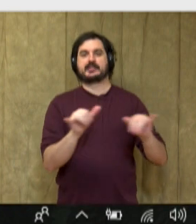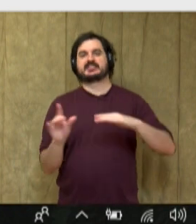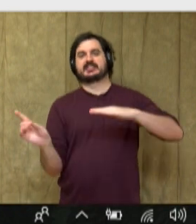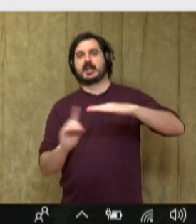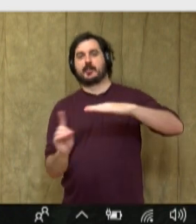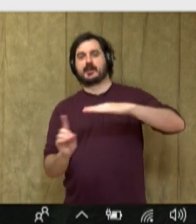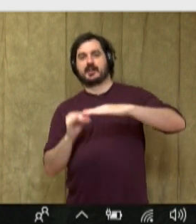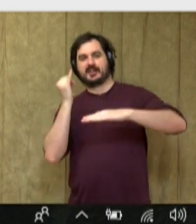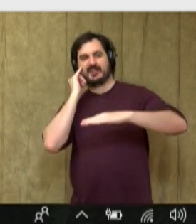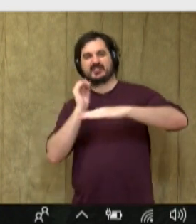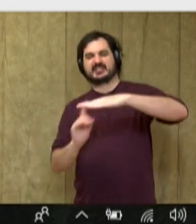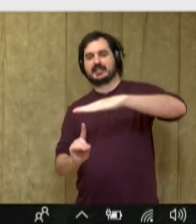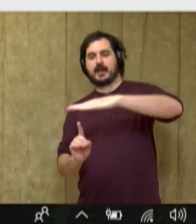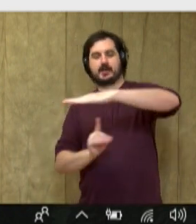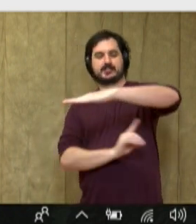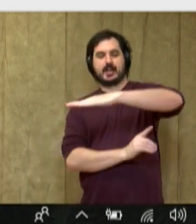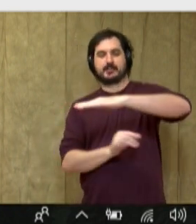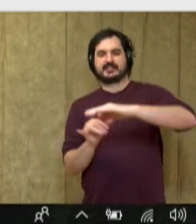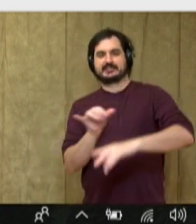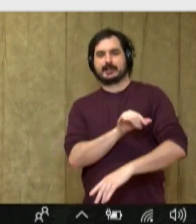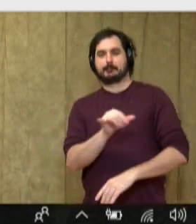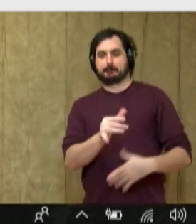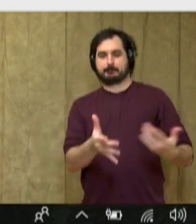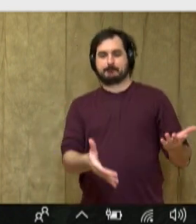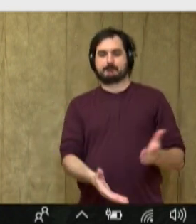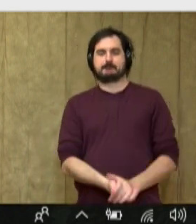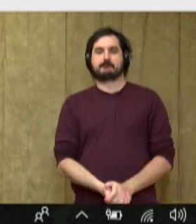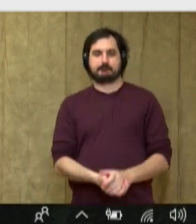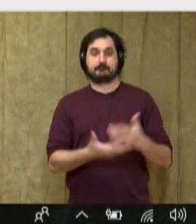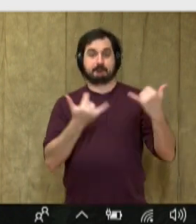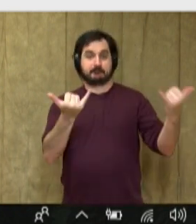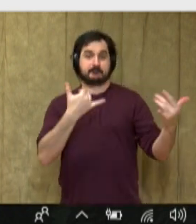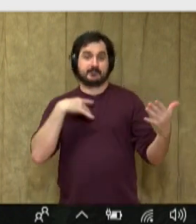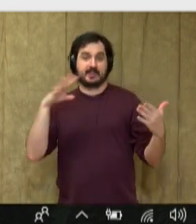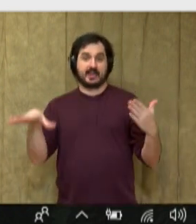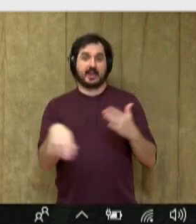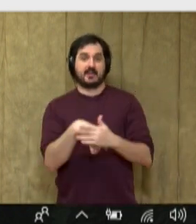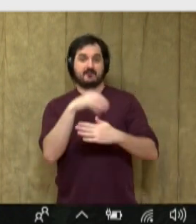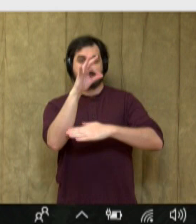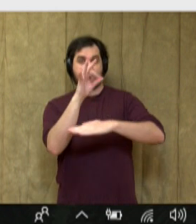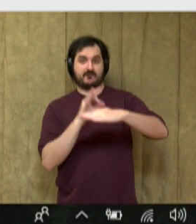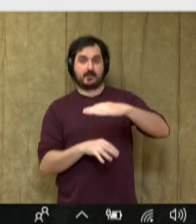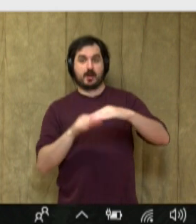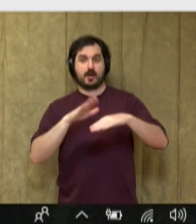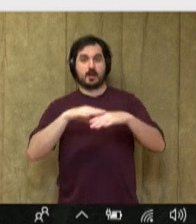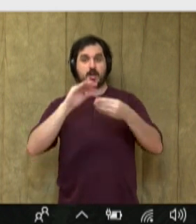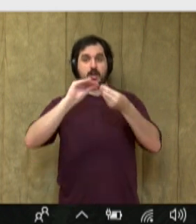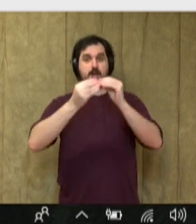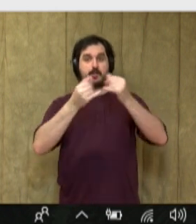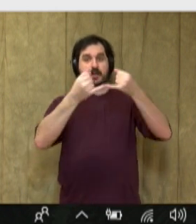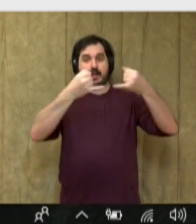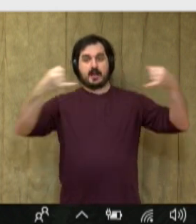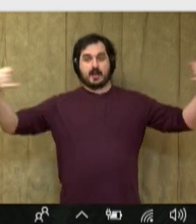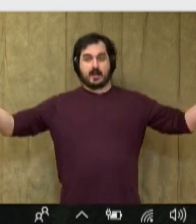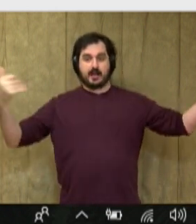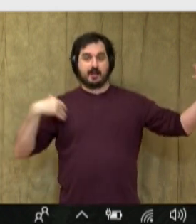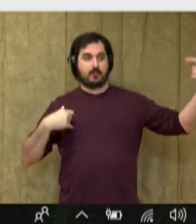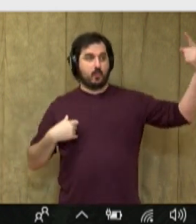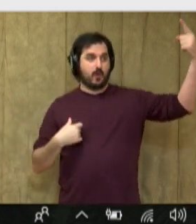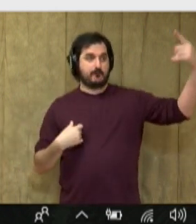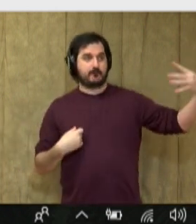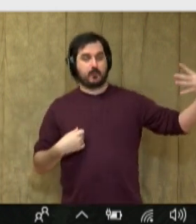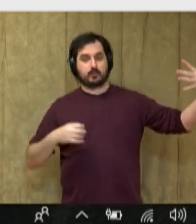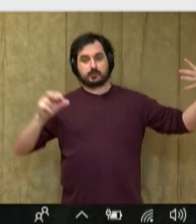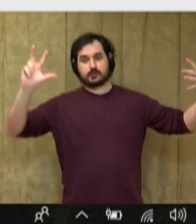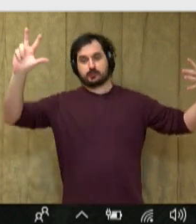So now we're going to add fractions on a number line. So we have 1/4 and 3/8. So I'm just going to rewrite